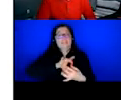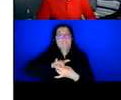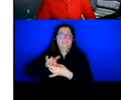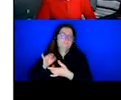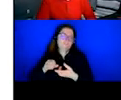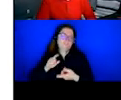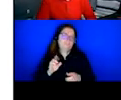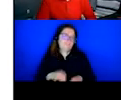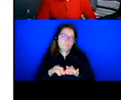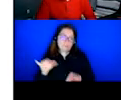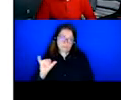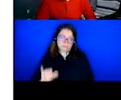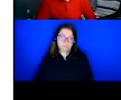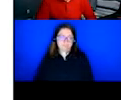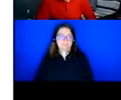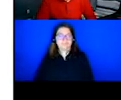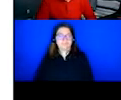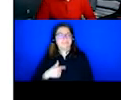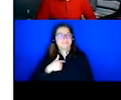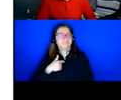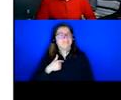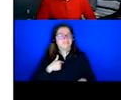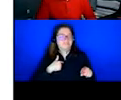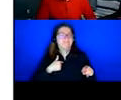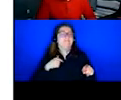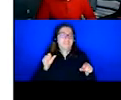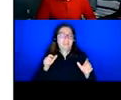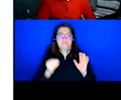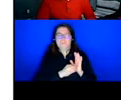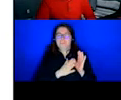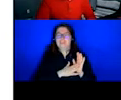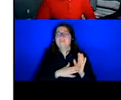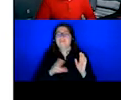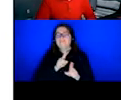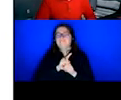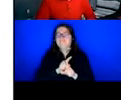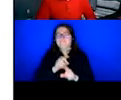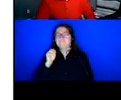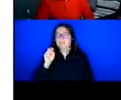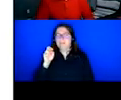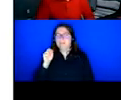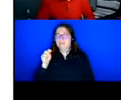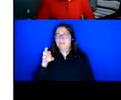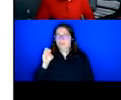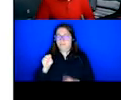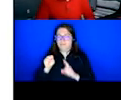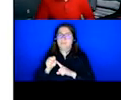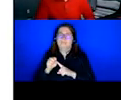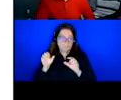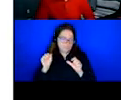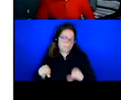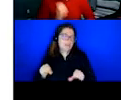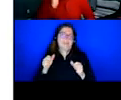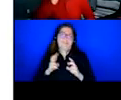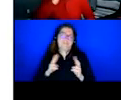for that as well. And I put here too, mentors can be really helpful. So any mentors on this is kind of the way to kind of help provide insights or